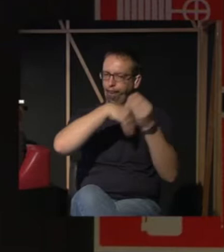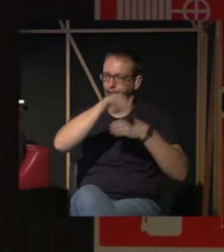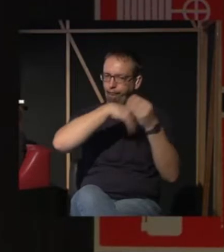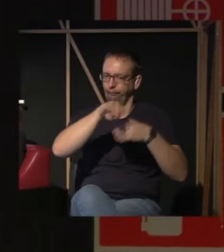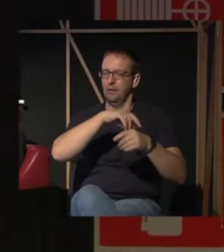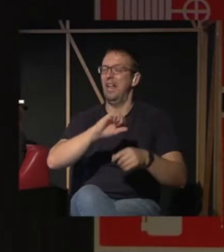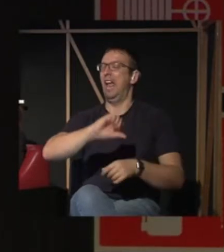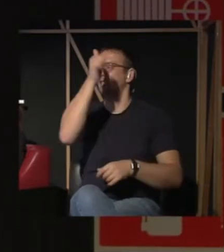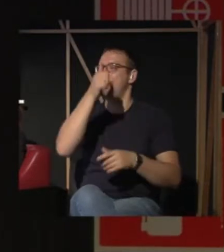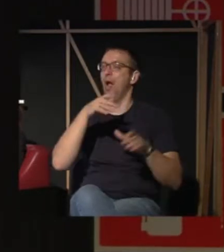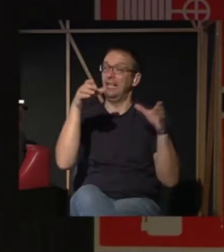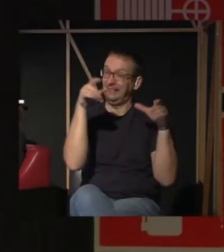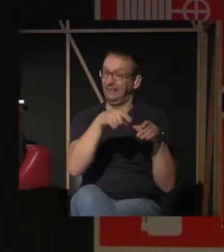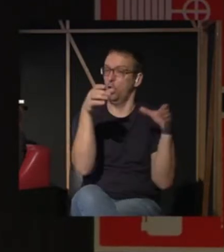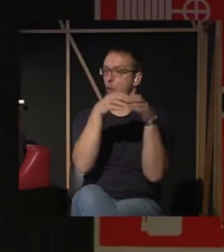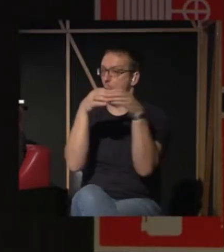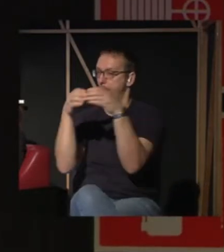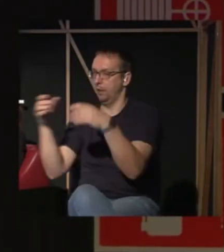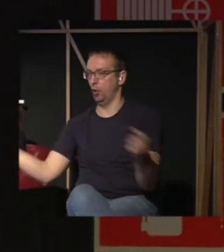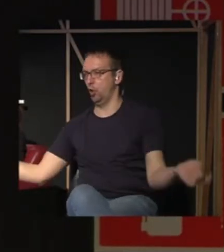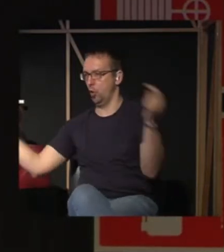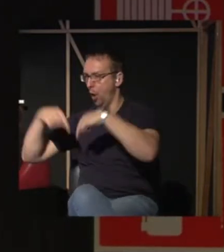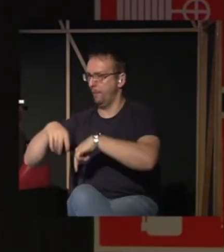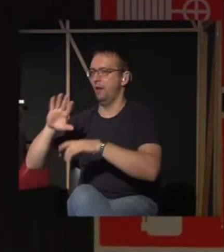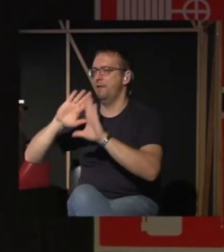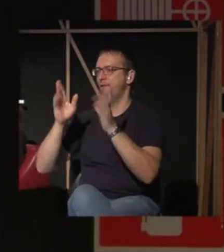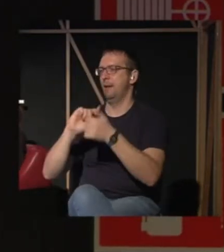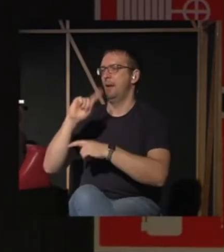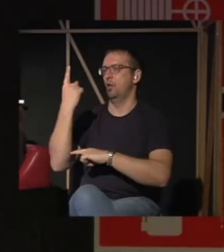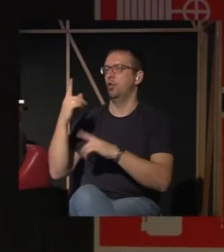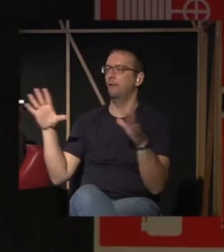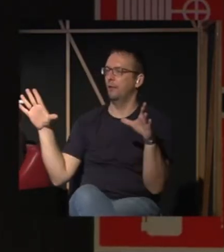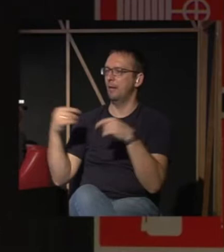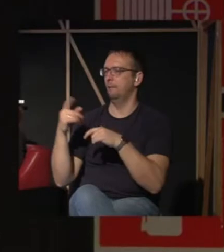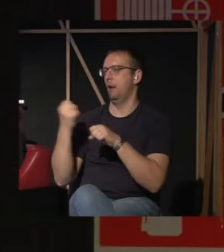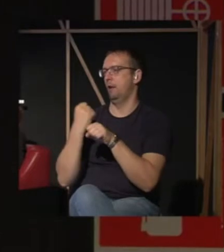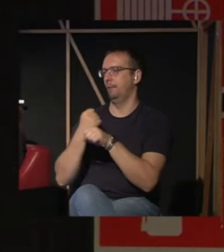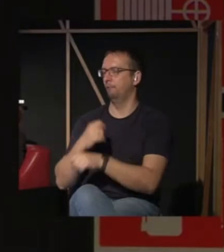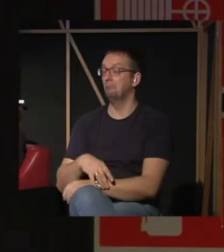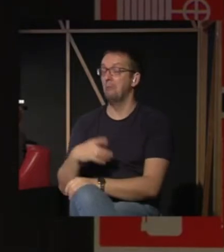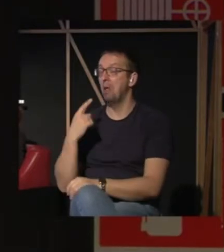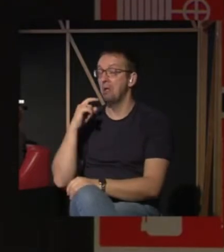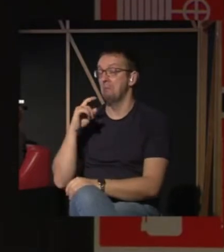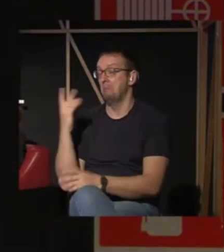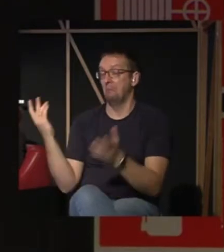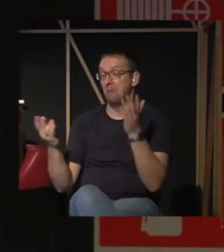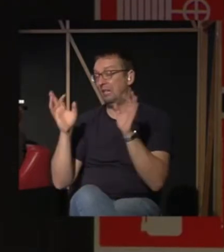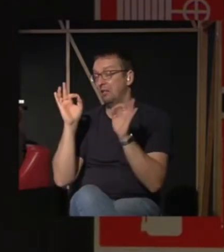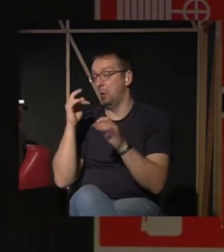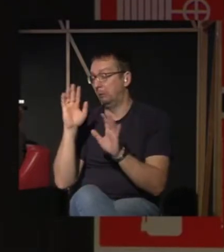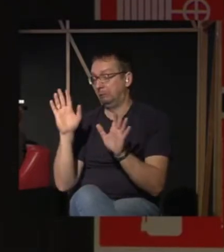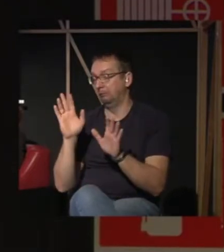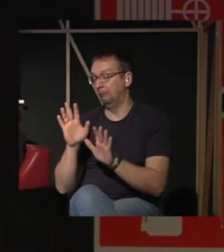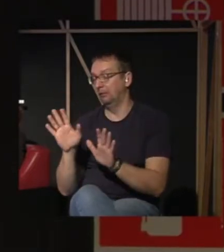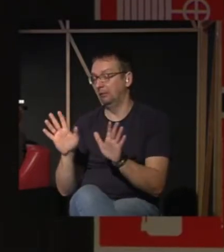organizations that use the power of football to have social change. So now this, we were also able to have